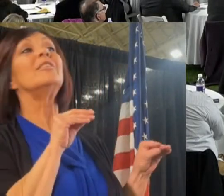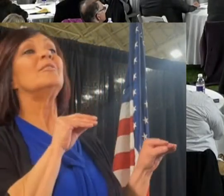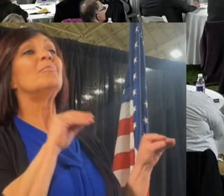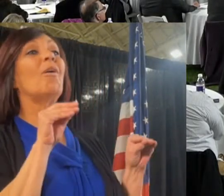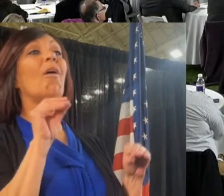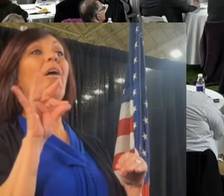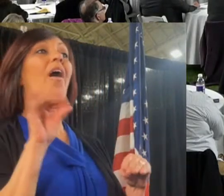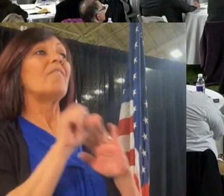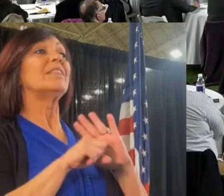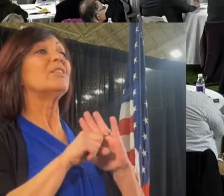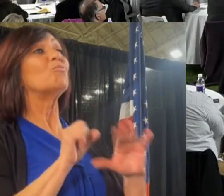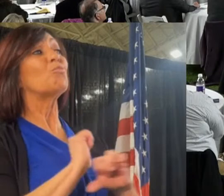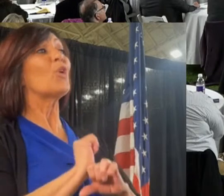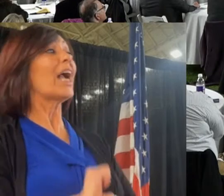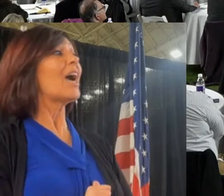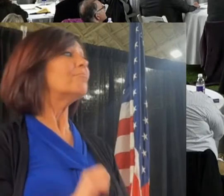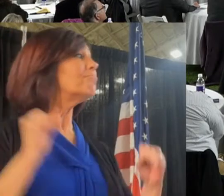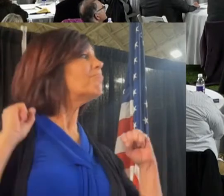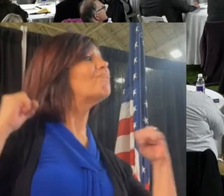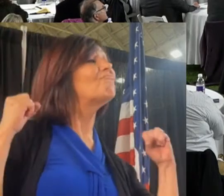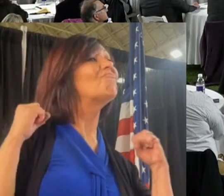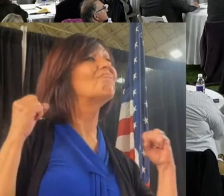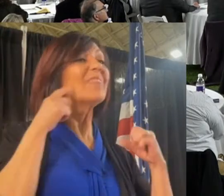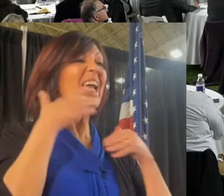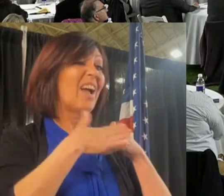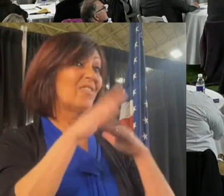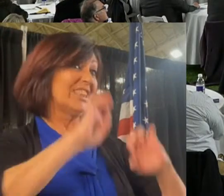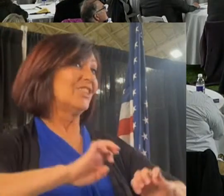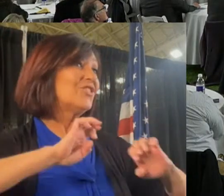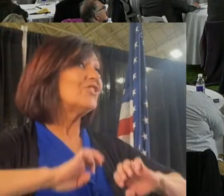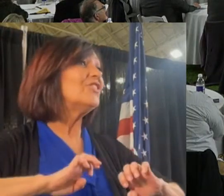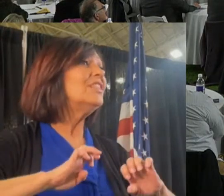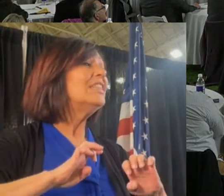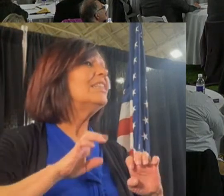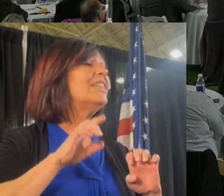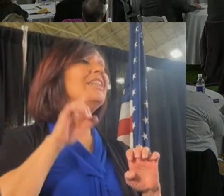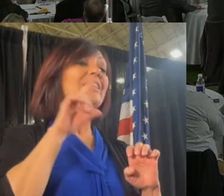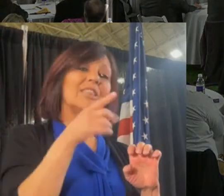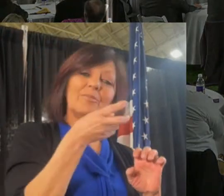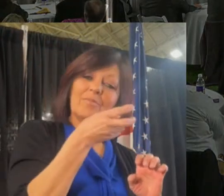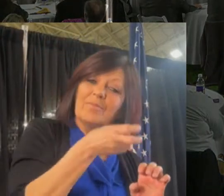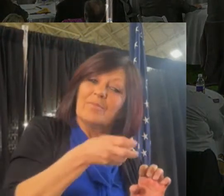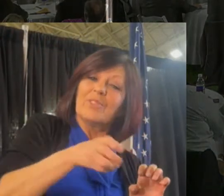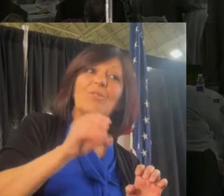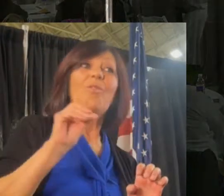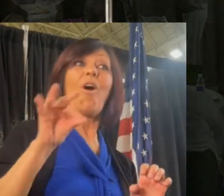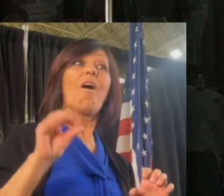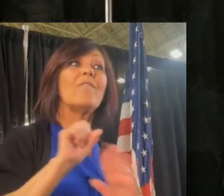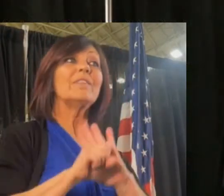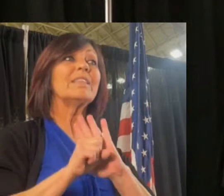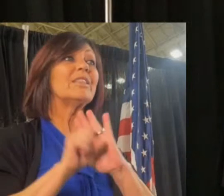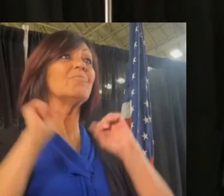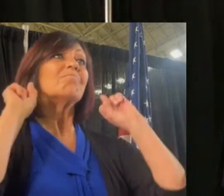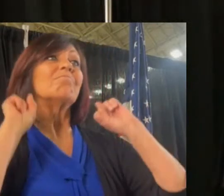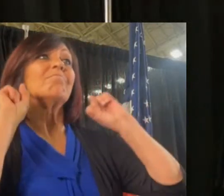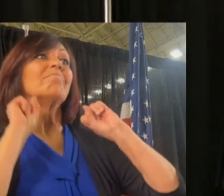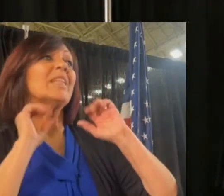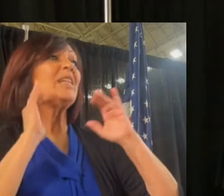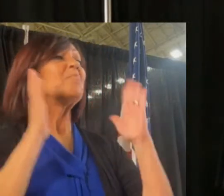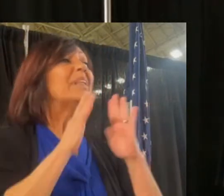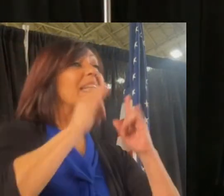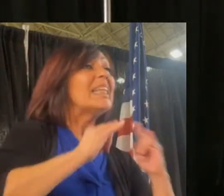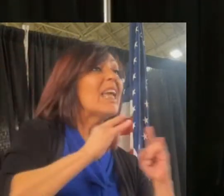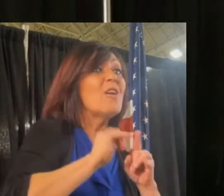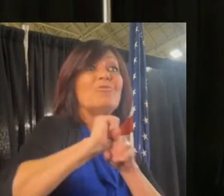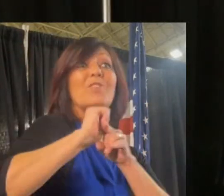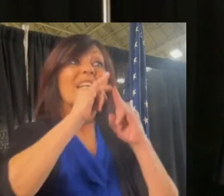off-season conditioning work, I think a couple of days after Easter. That transitions into off-season workouts, into mini camp, training camp, and then,